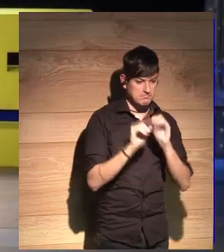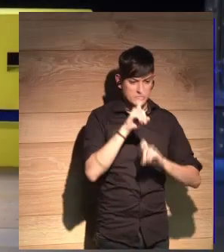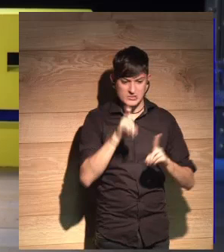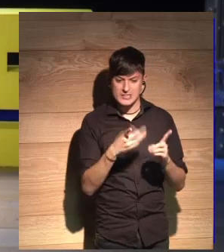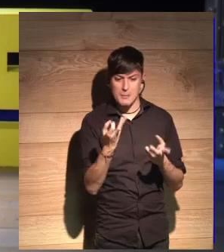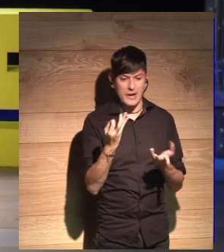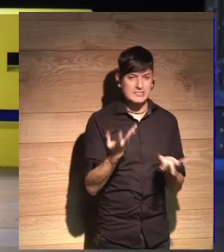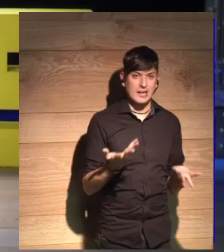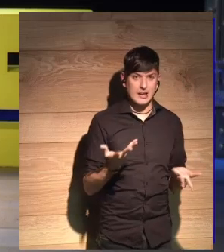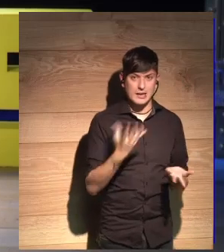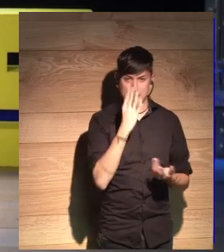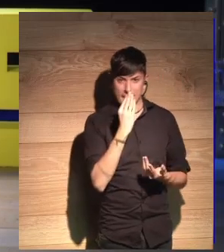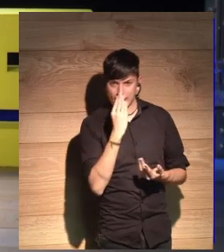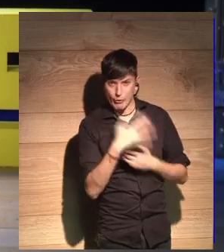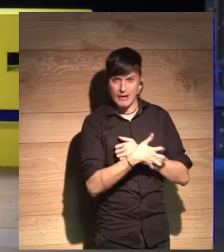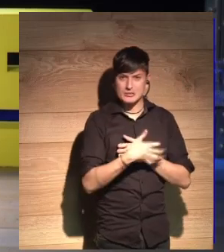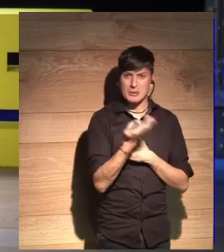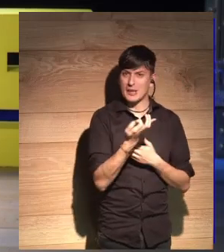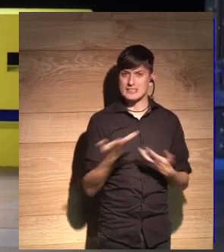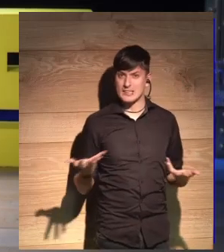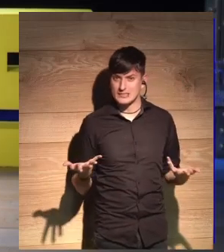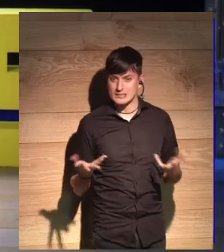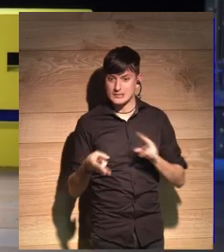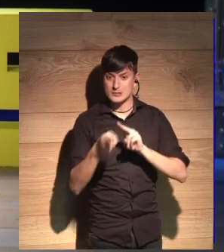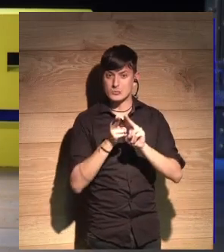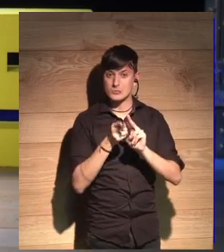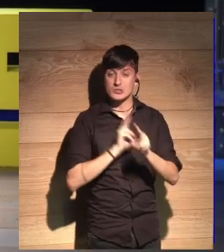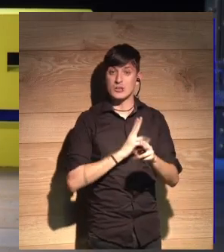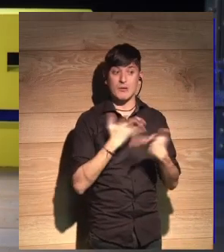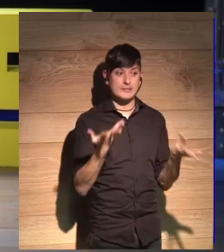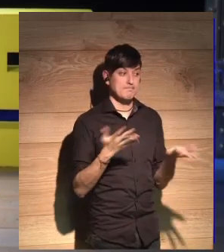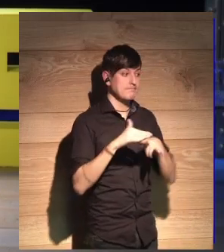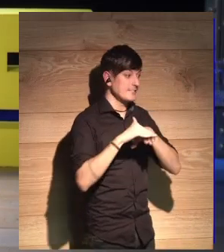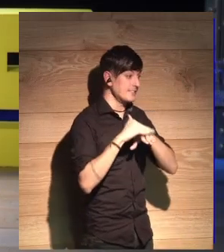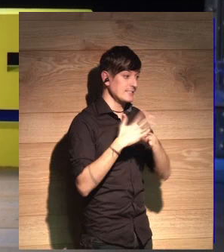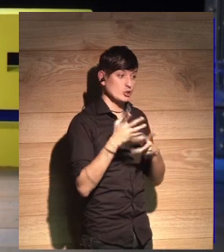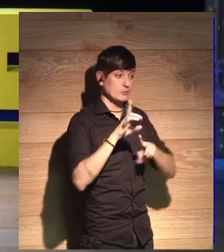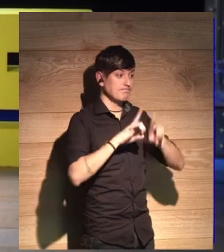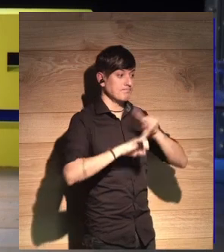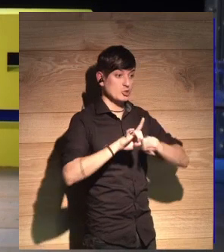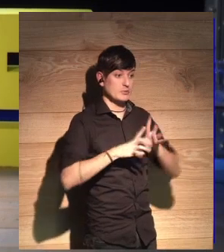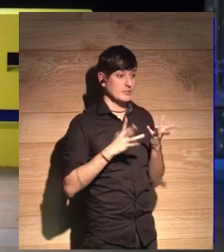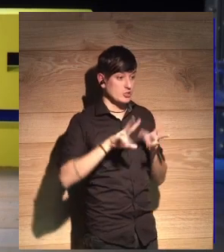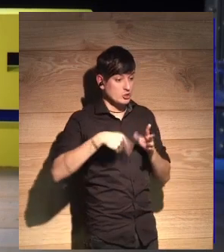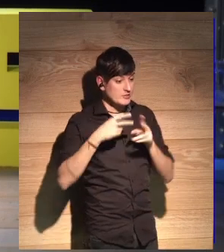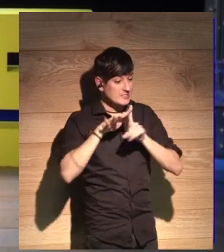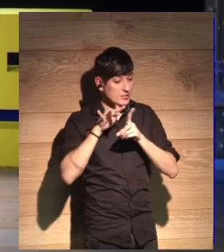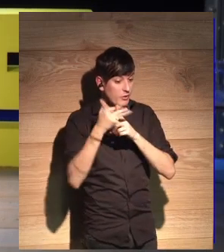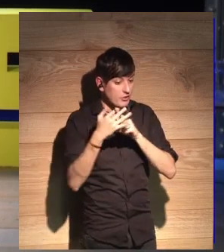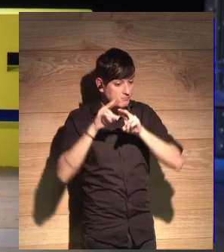service response, "Sorry for the inconvenience, we're looking into it." Meanwhile, people's animals could be